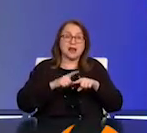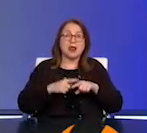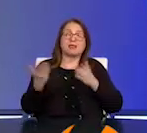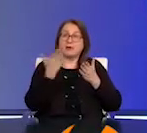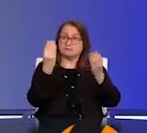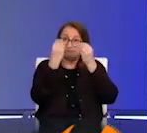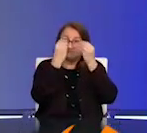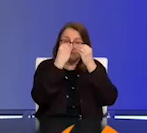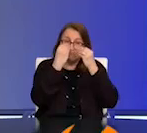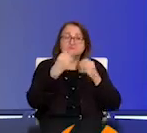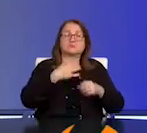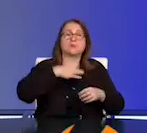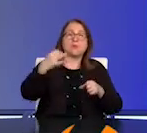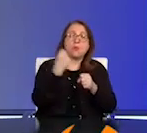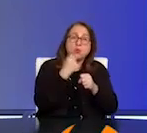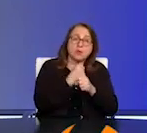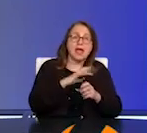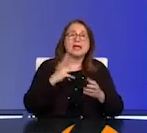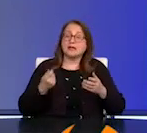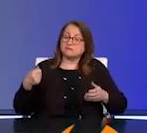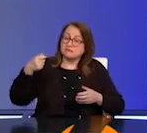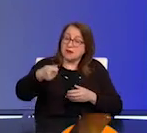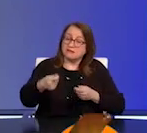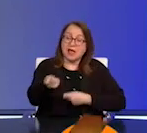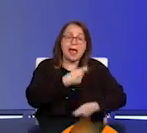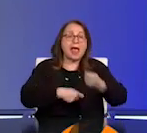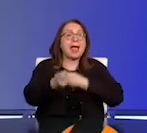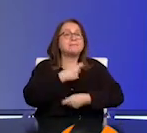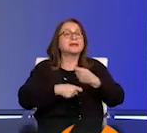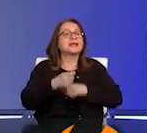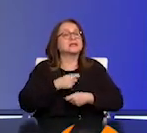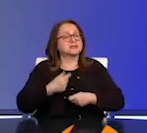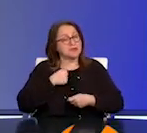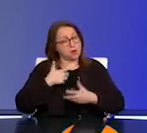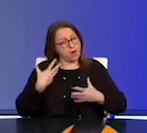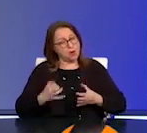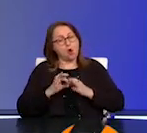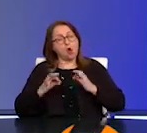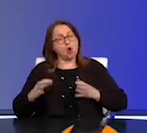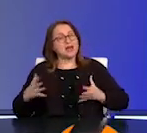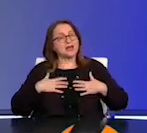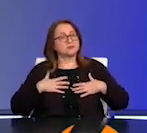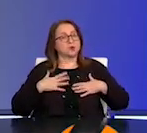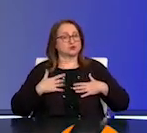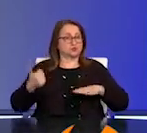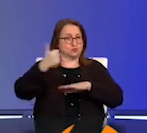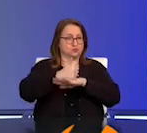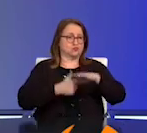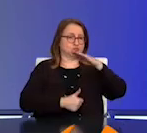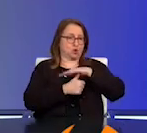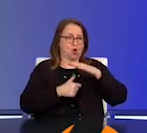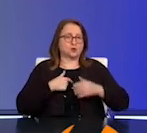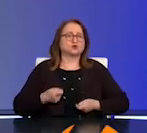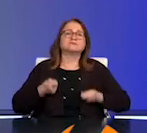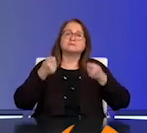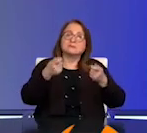to start their own enterprises, empowering them to achieve their potential and to contribute to